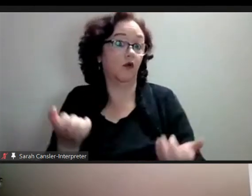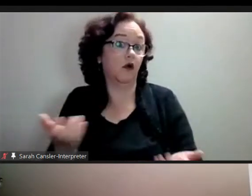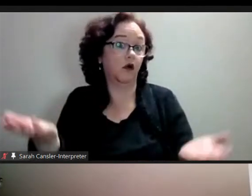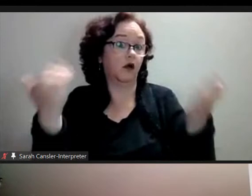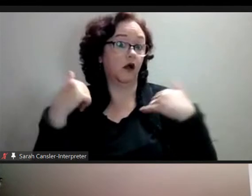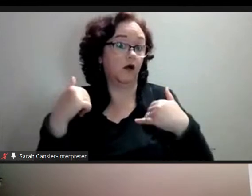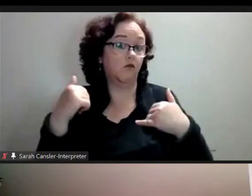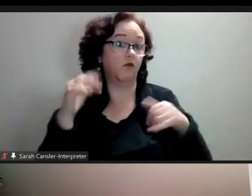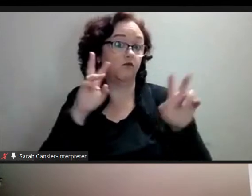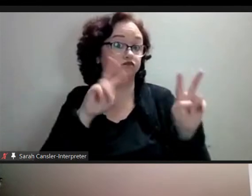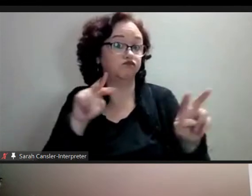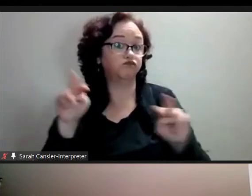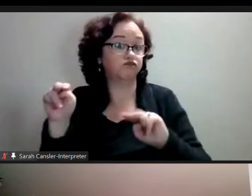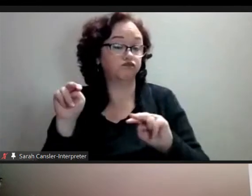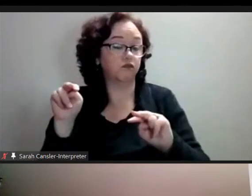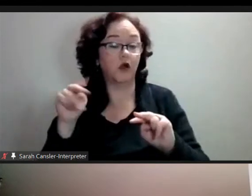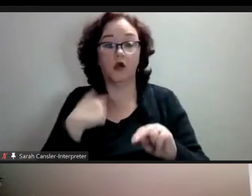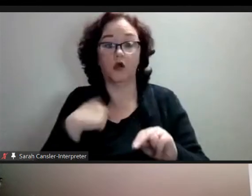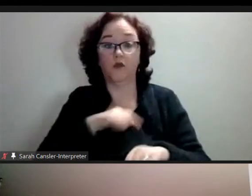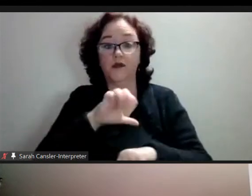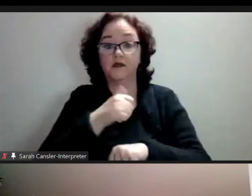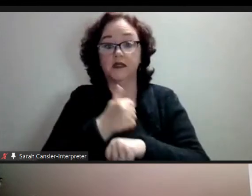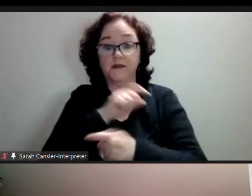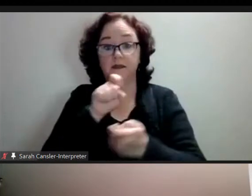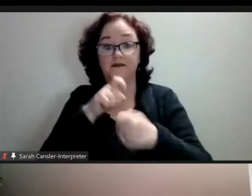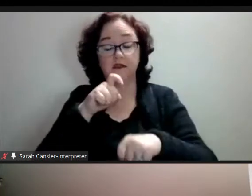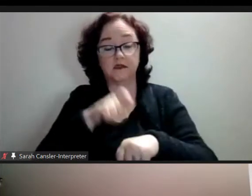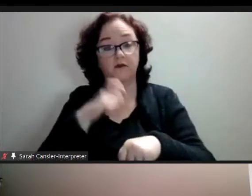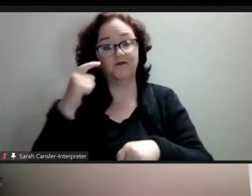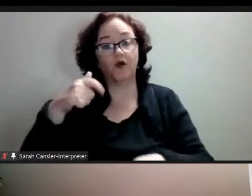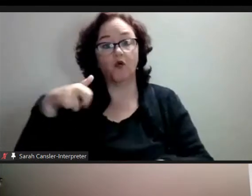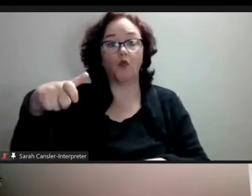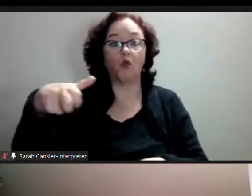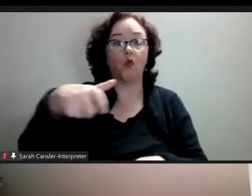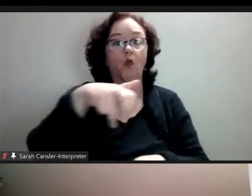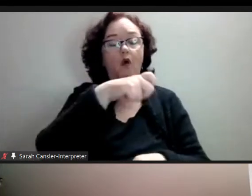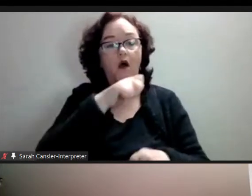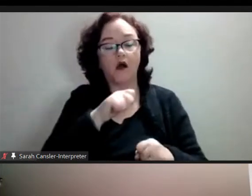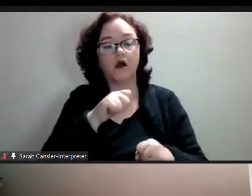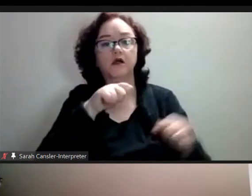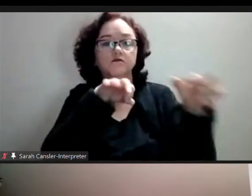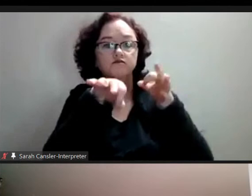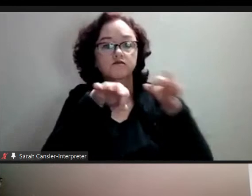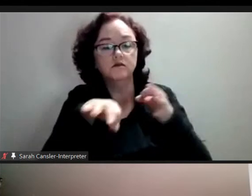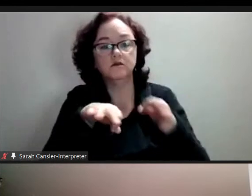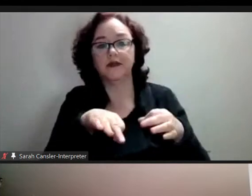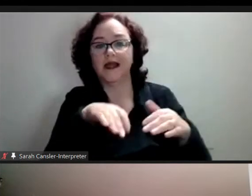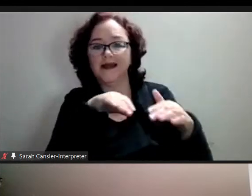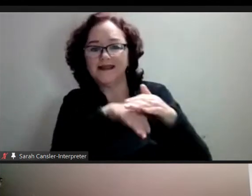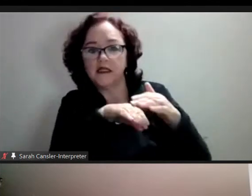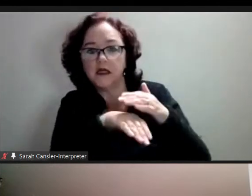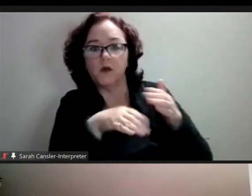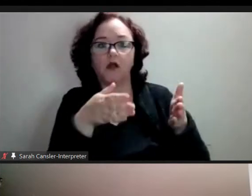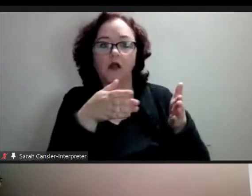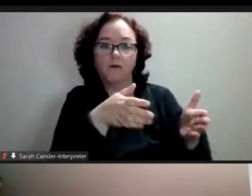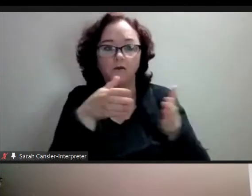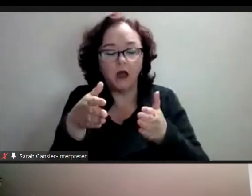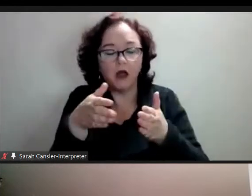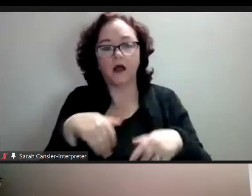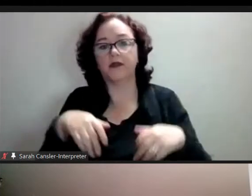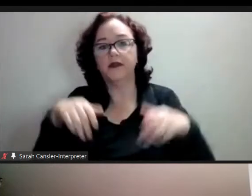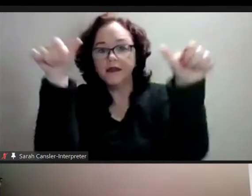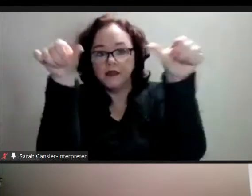look at that. And we'd set up a specific time to do a walkthrough, to go over where the accessible pathways are, where the signage